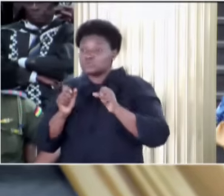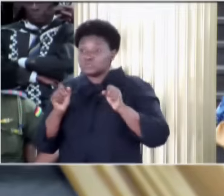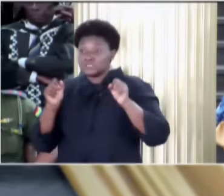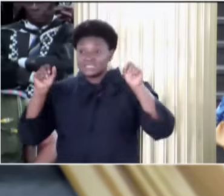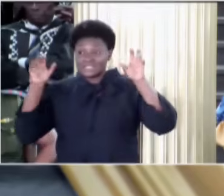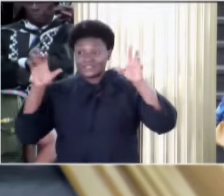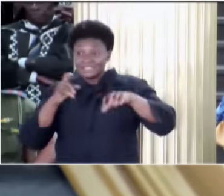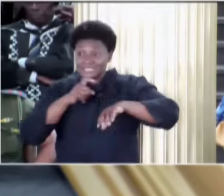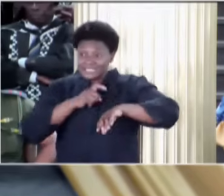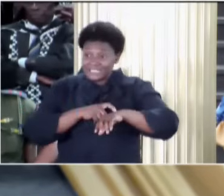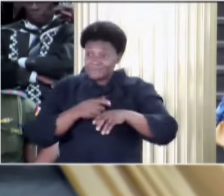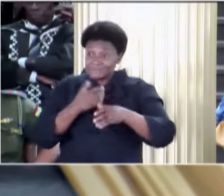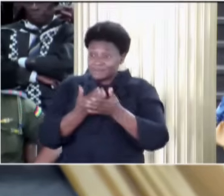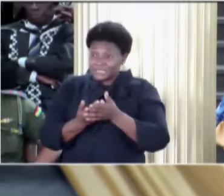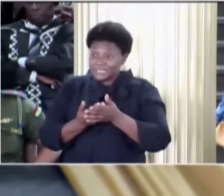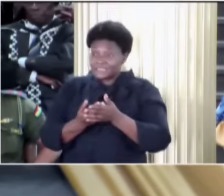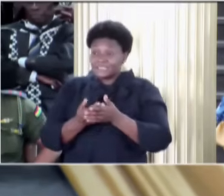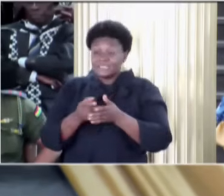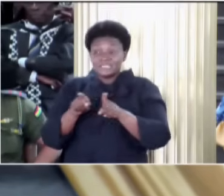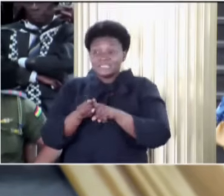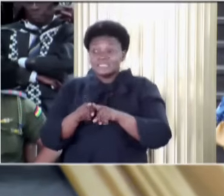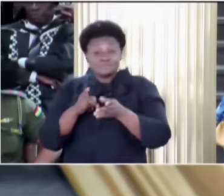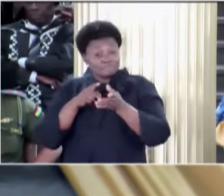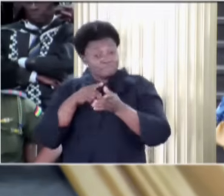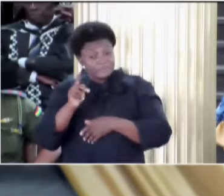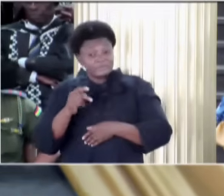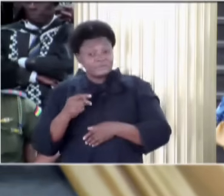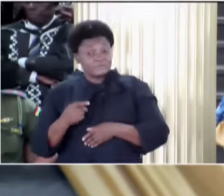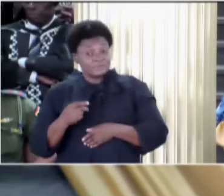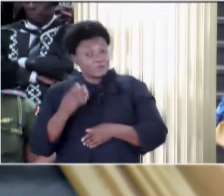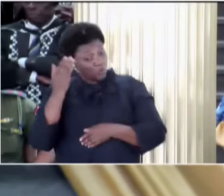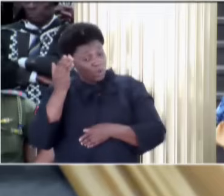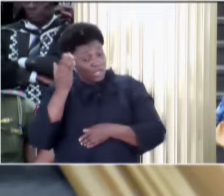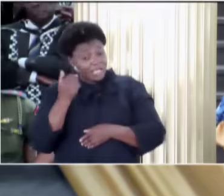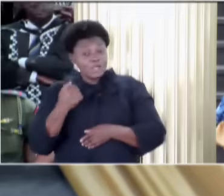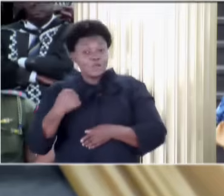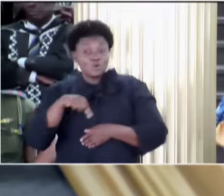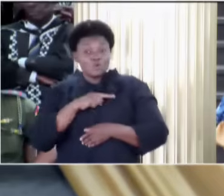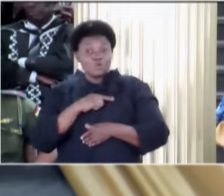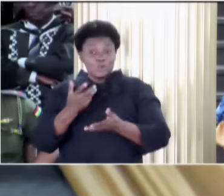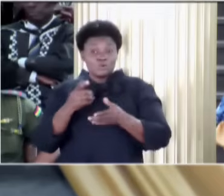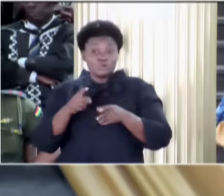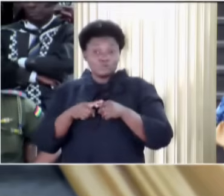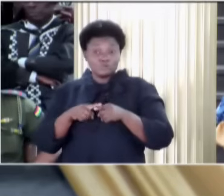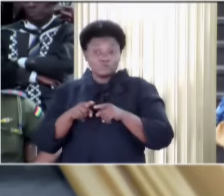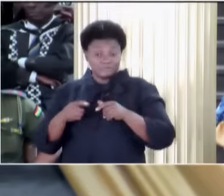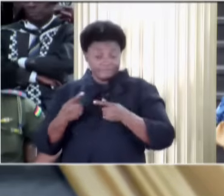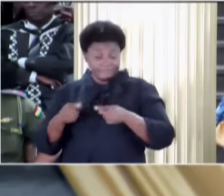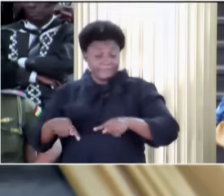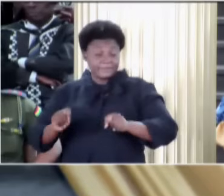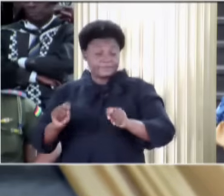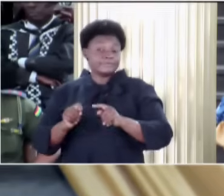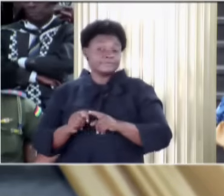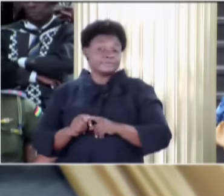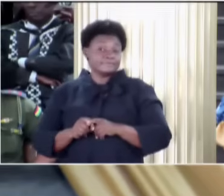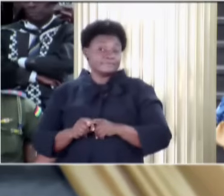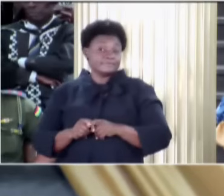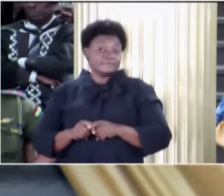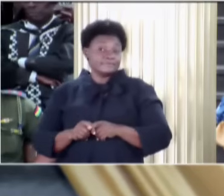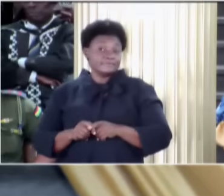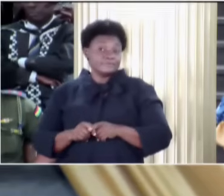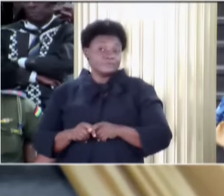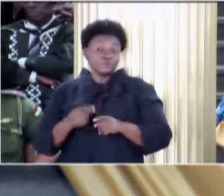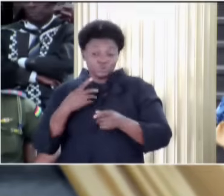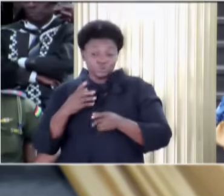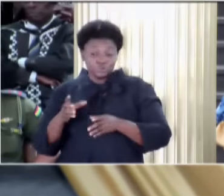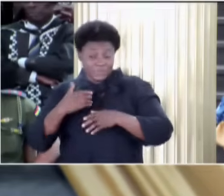their comfort, and then pay us because we believe that we are worth it. Yet when we're given the opportunity